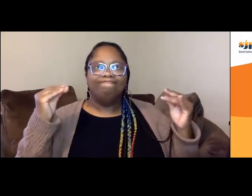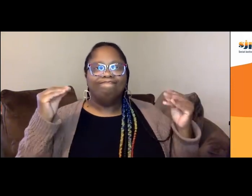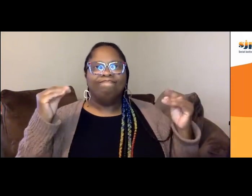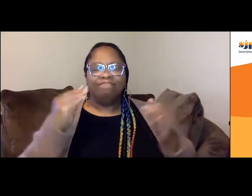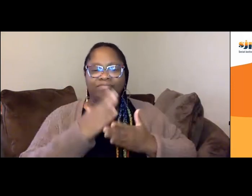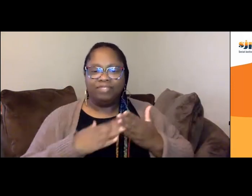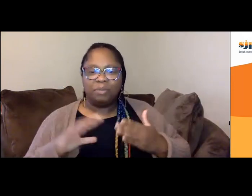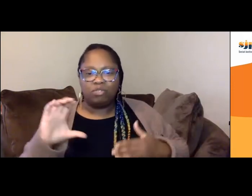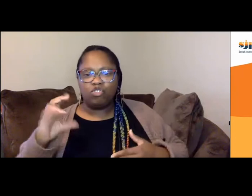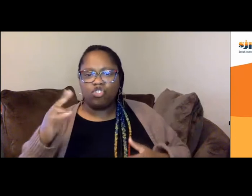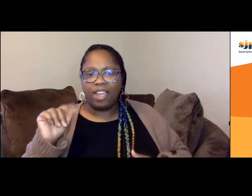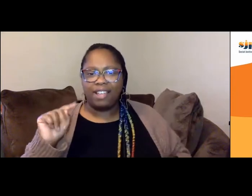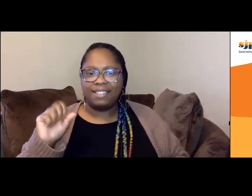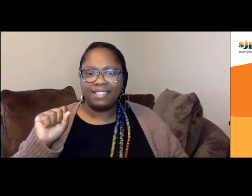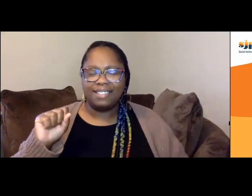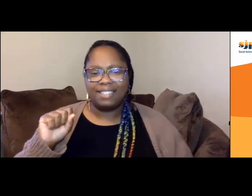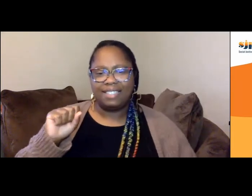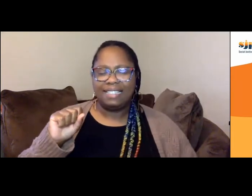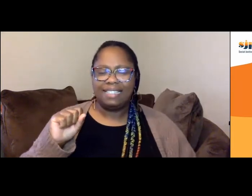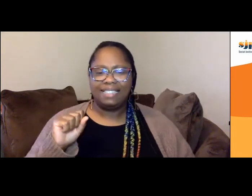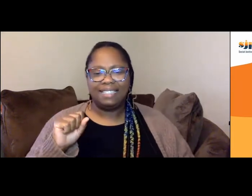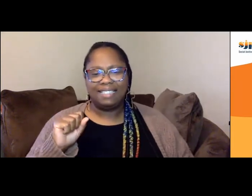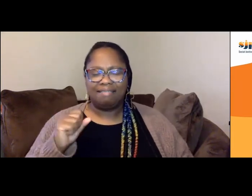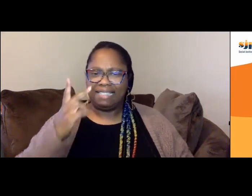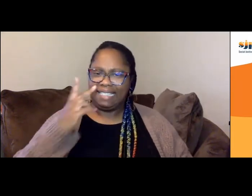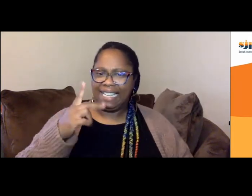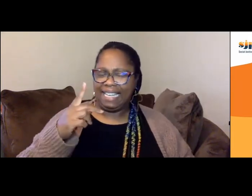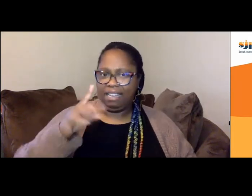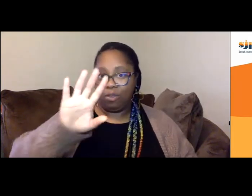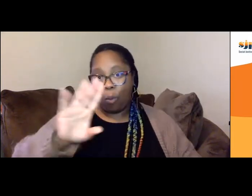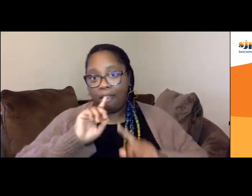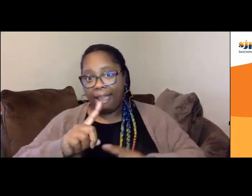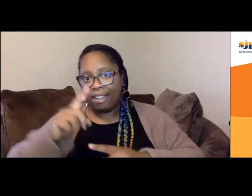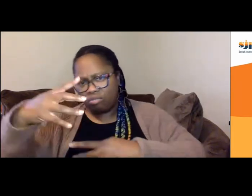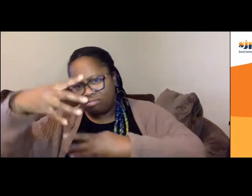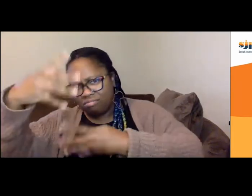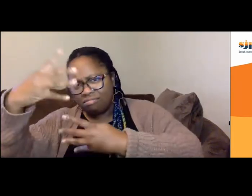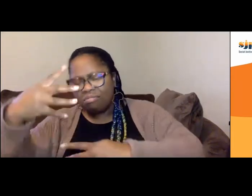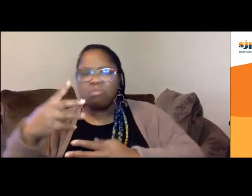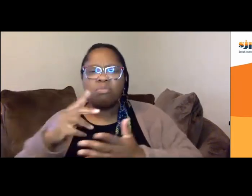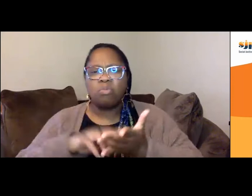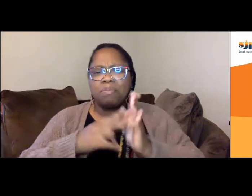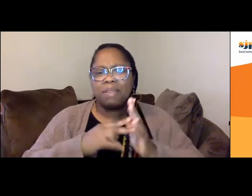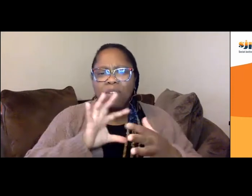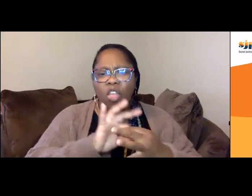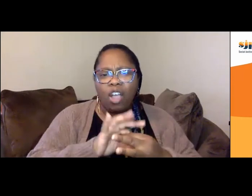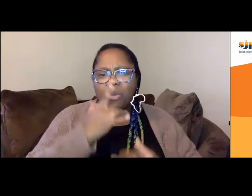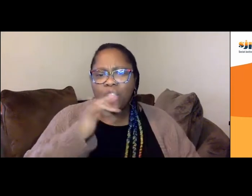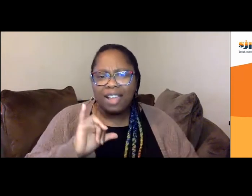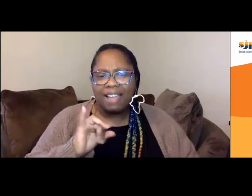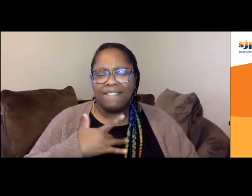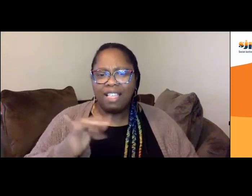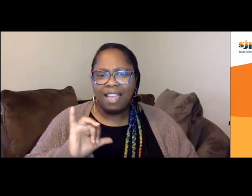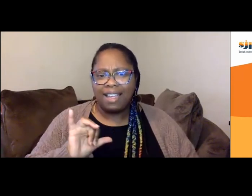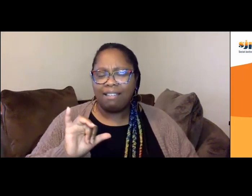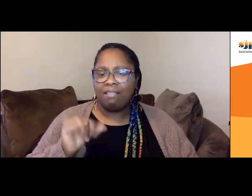chats, appreciating all of you sharing what belonging looks like and feels like to you. Gabby, holding